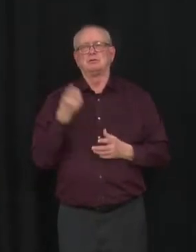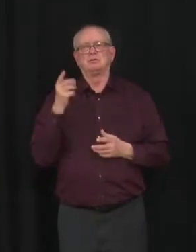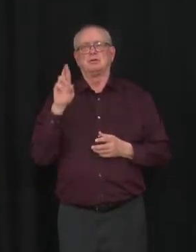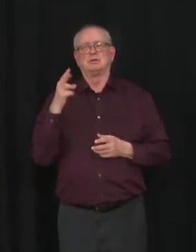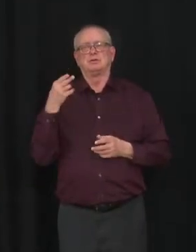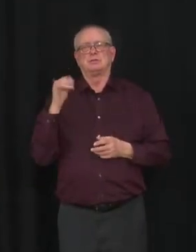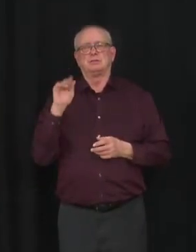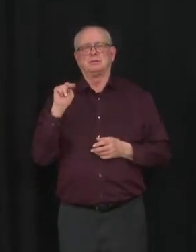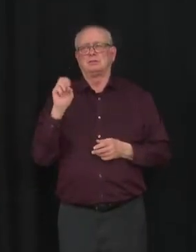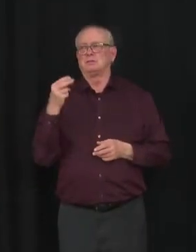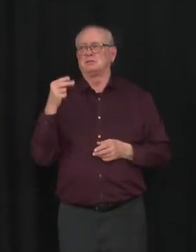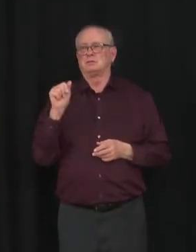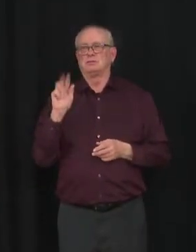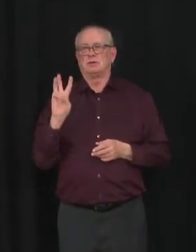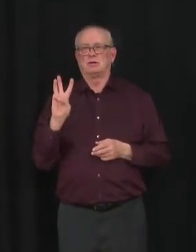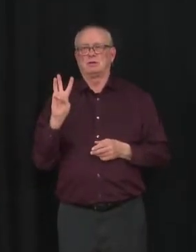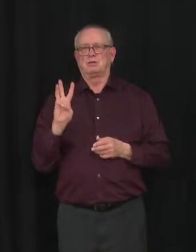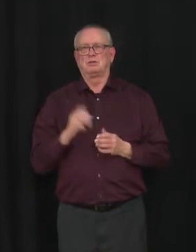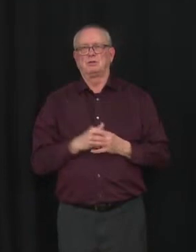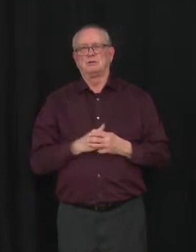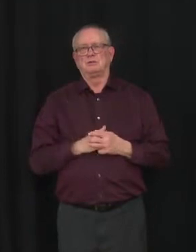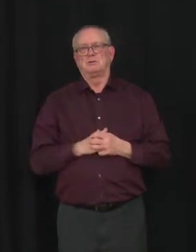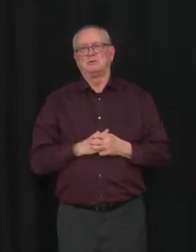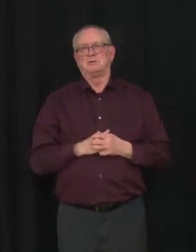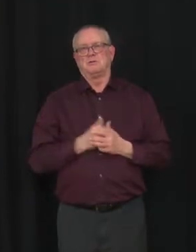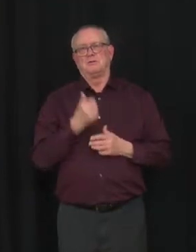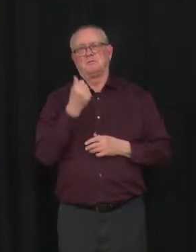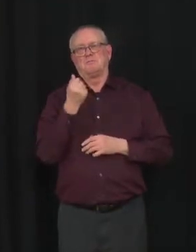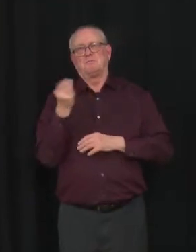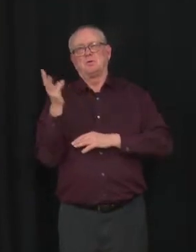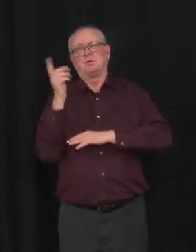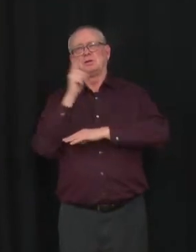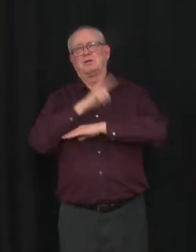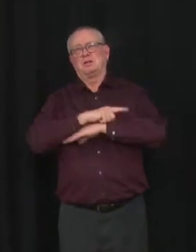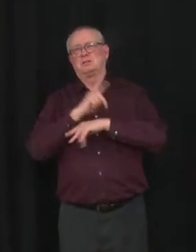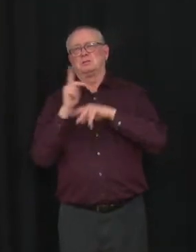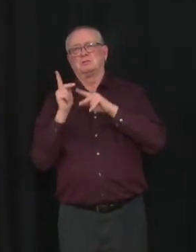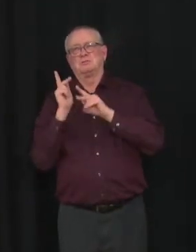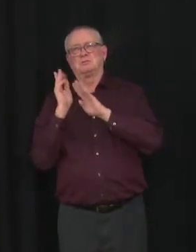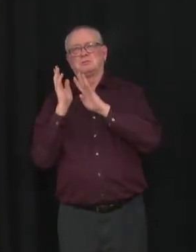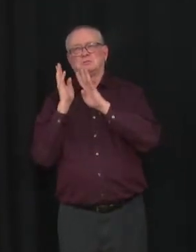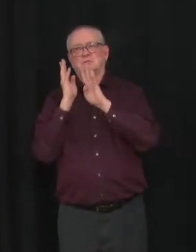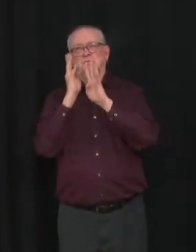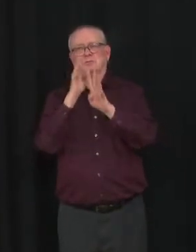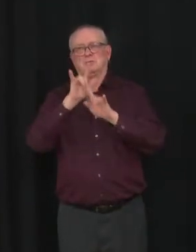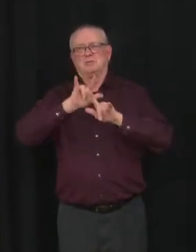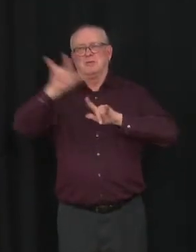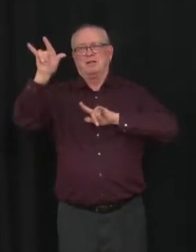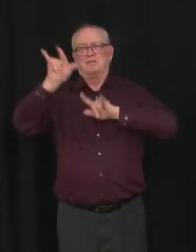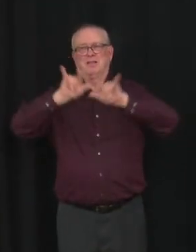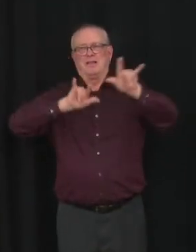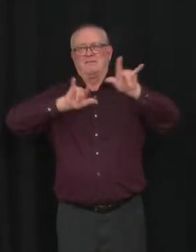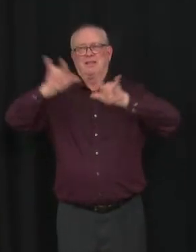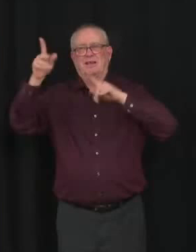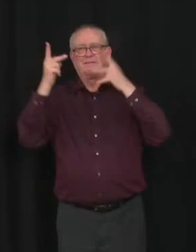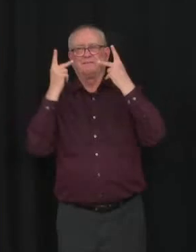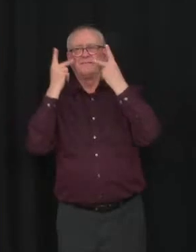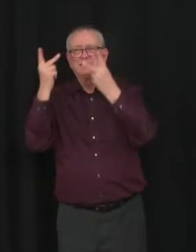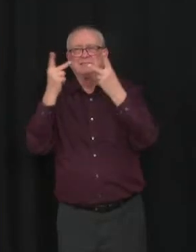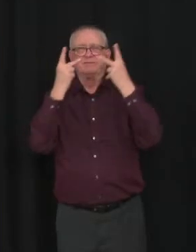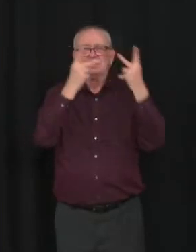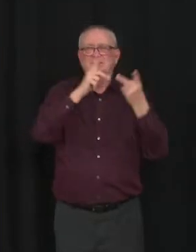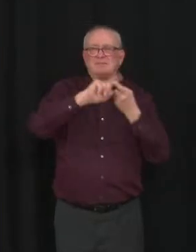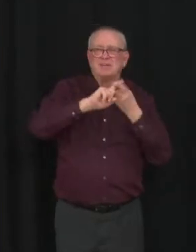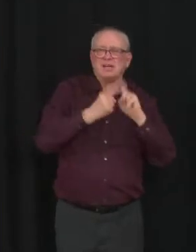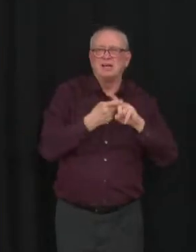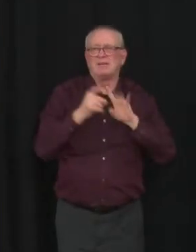to the airport in the next couple of weeks to go and visit family and friends. What is your recommendation for people who were planning to fly over the holiday period, given